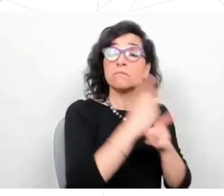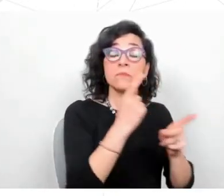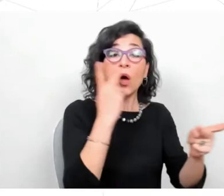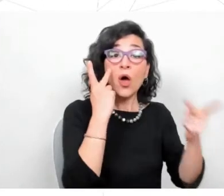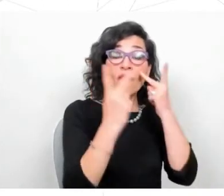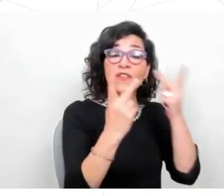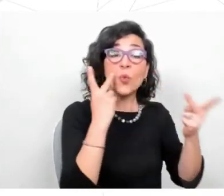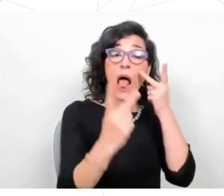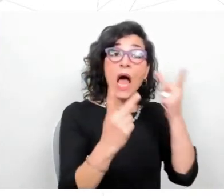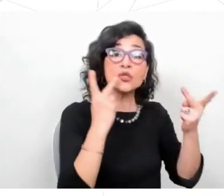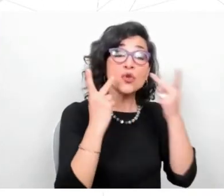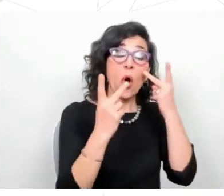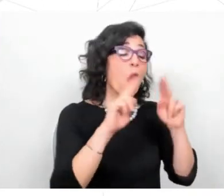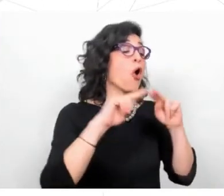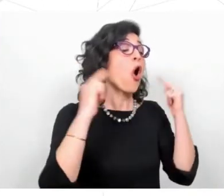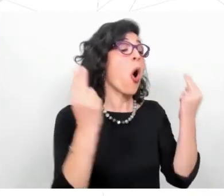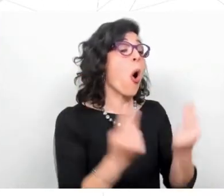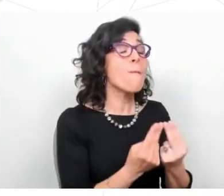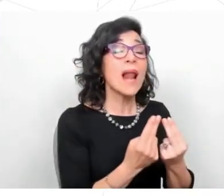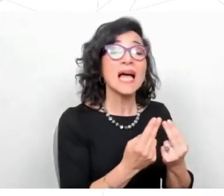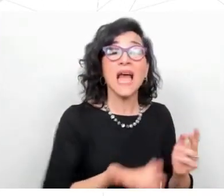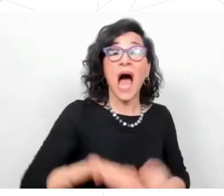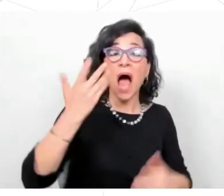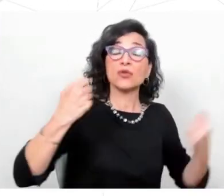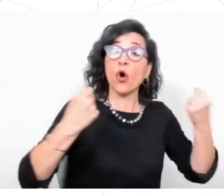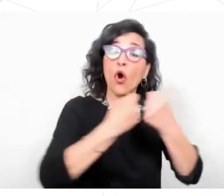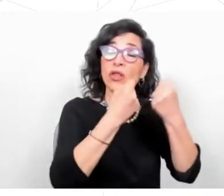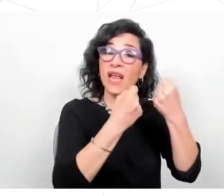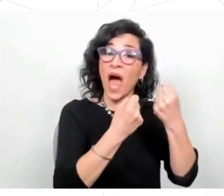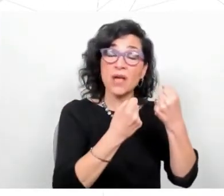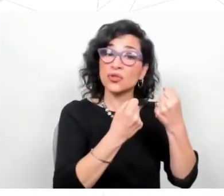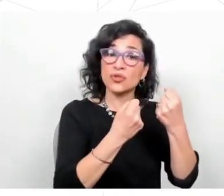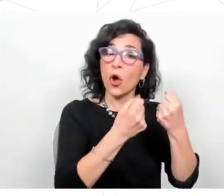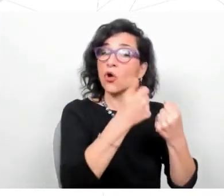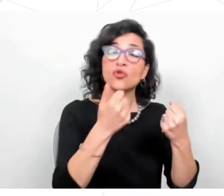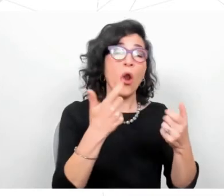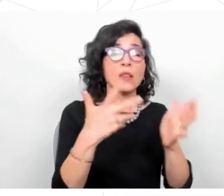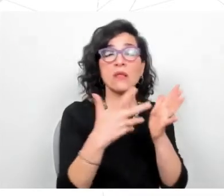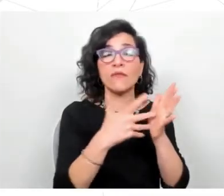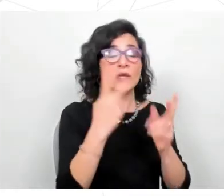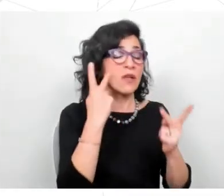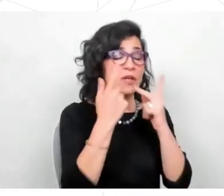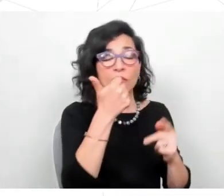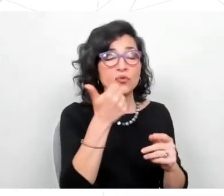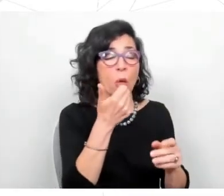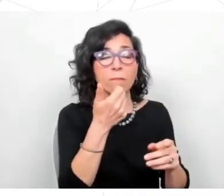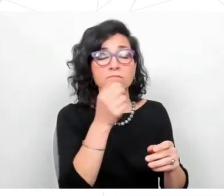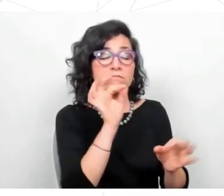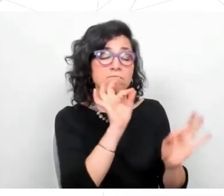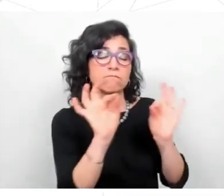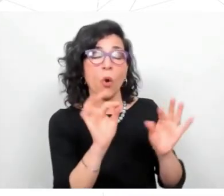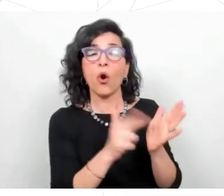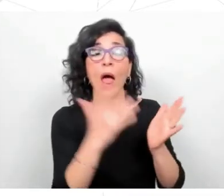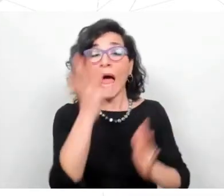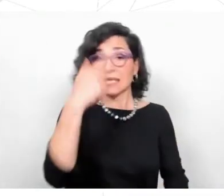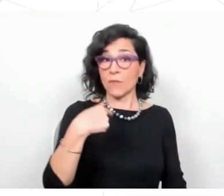full high contrast view. Maybe you just have difficulty seeing certain colors. I,